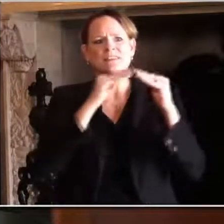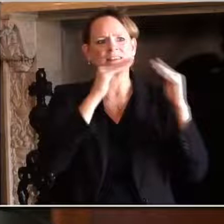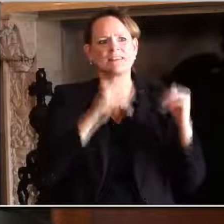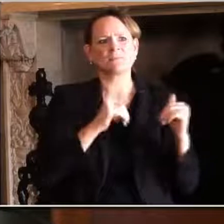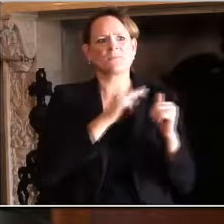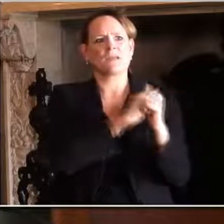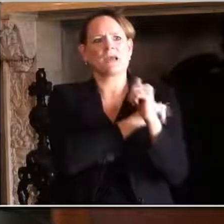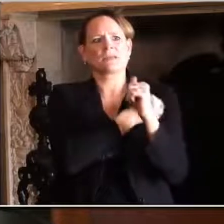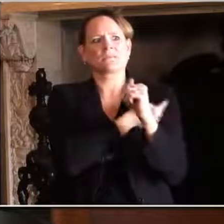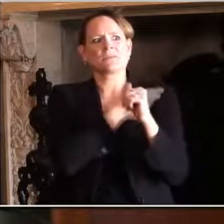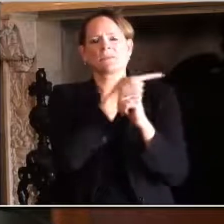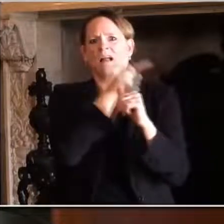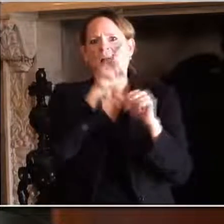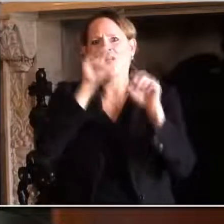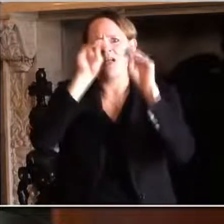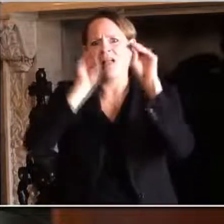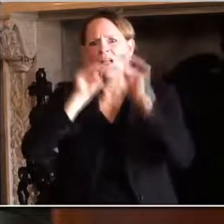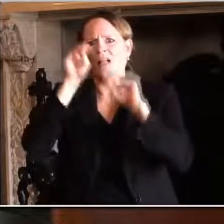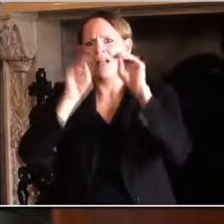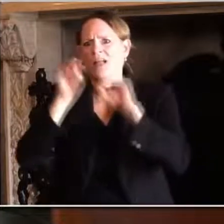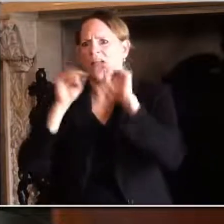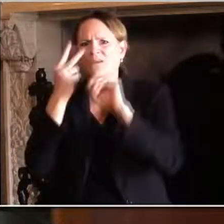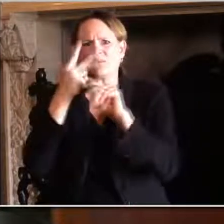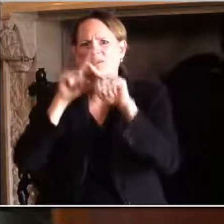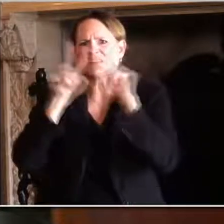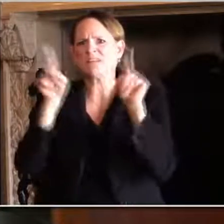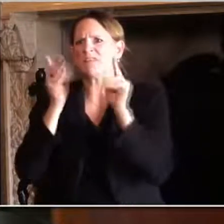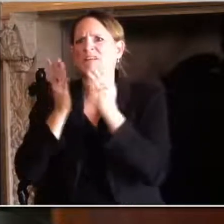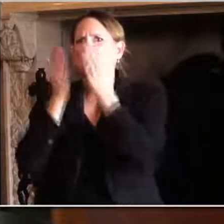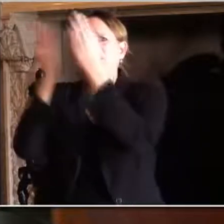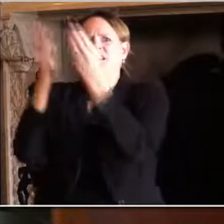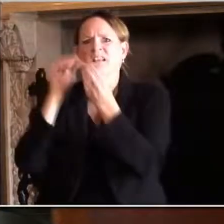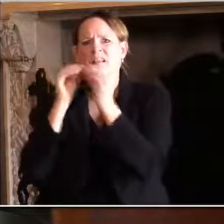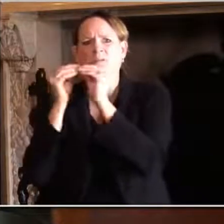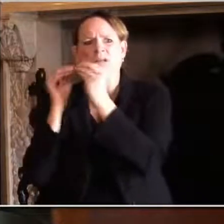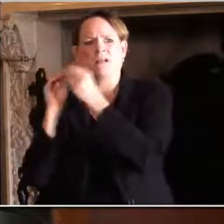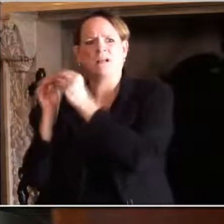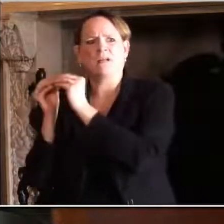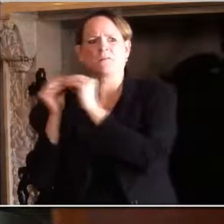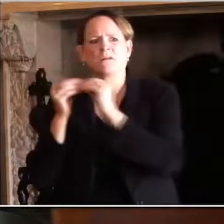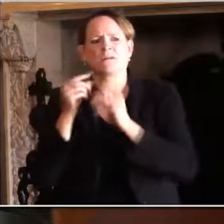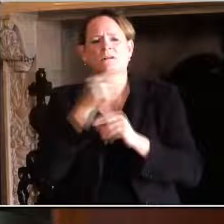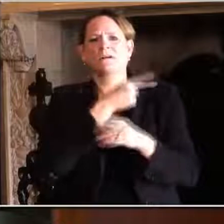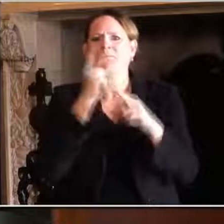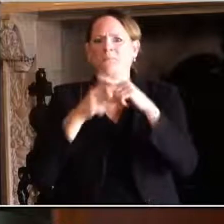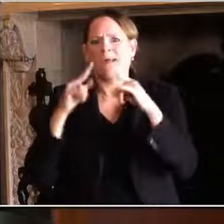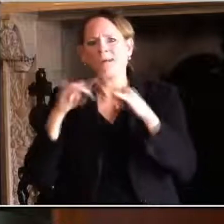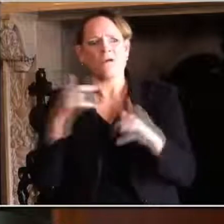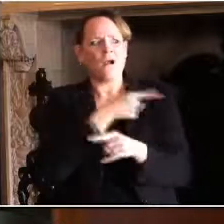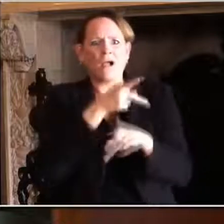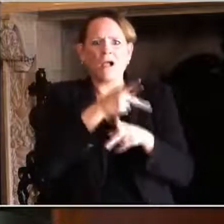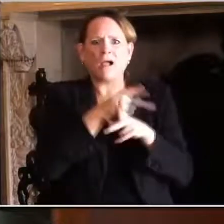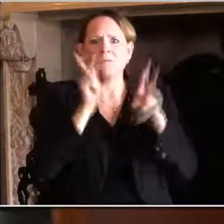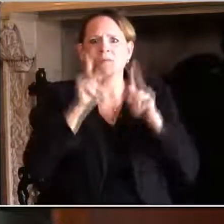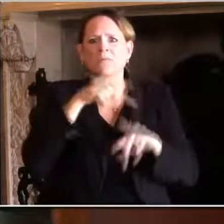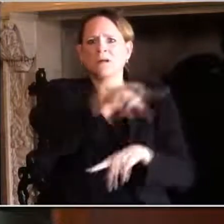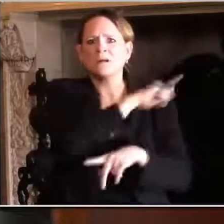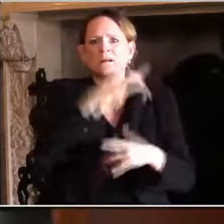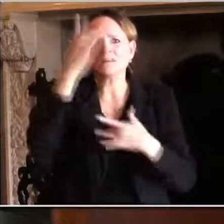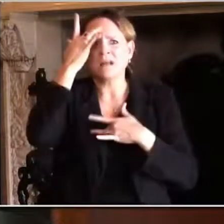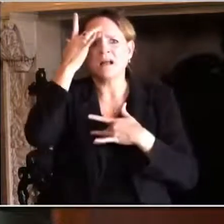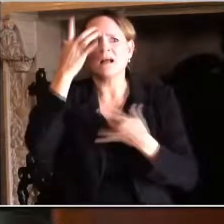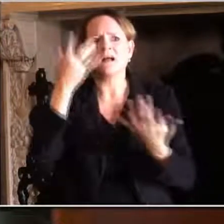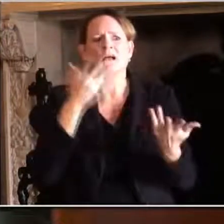pretty busy taking care of patients. We have been working with them diligently to smooth out